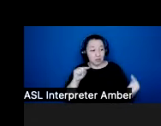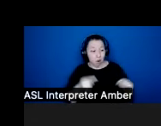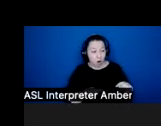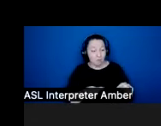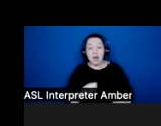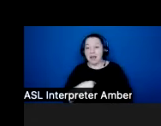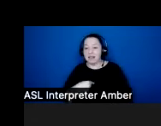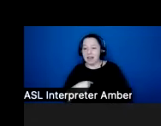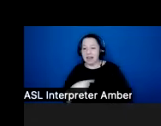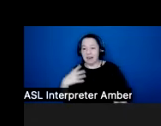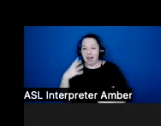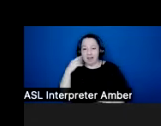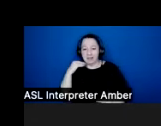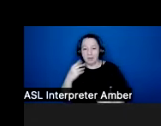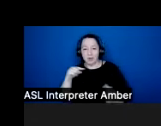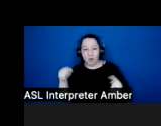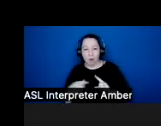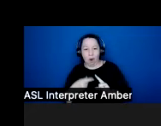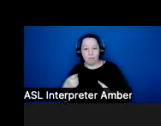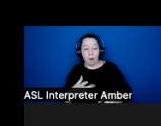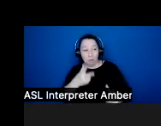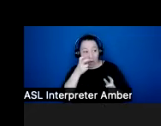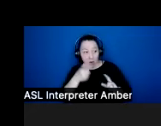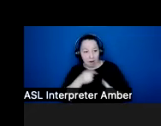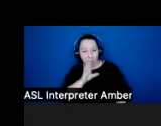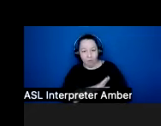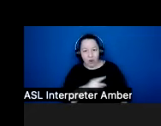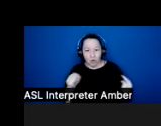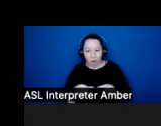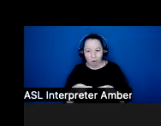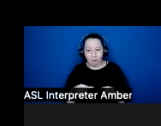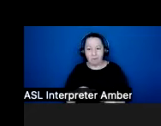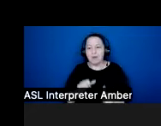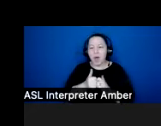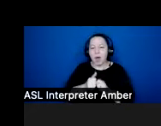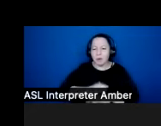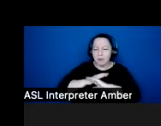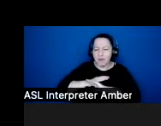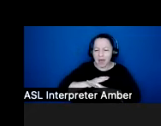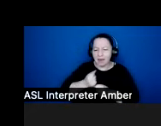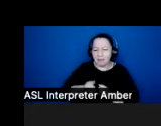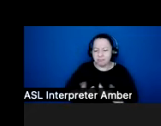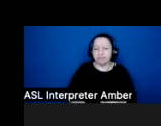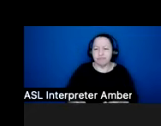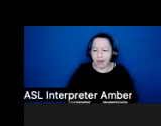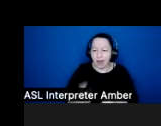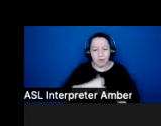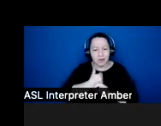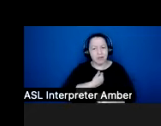self-care. How do we prevent burnout and protect ourselves at the same time? Yep,